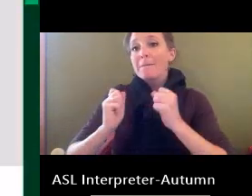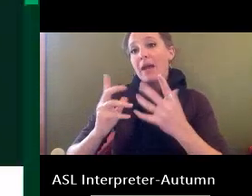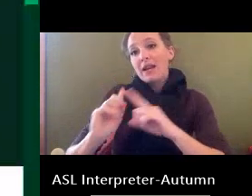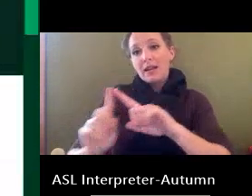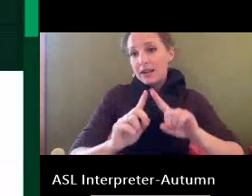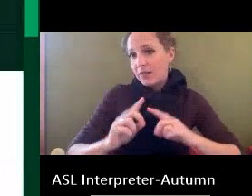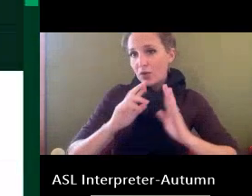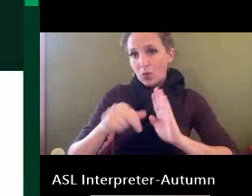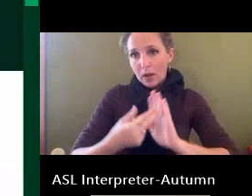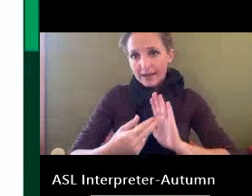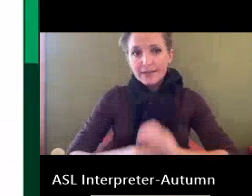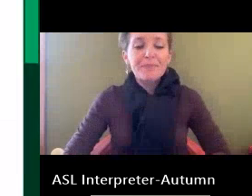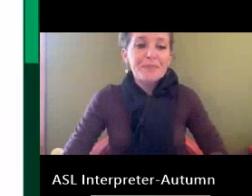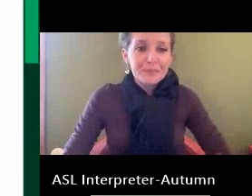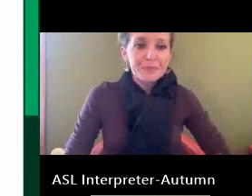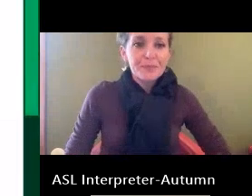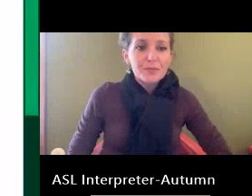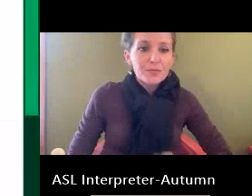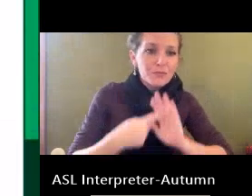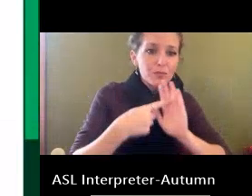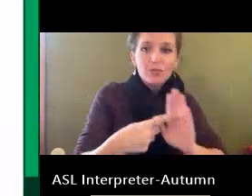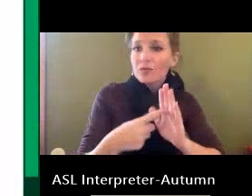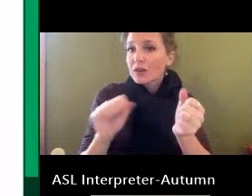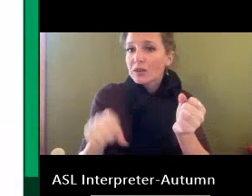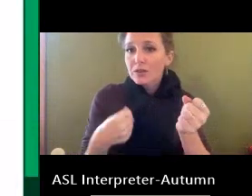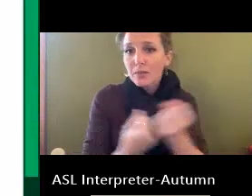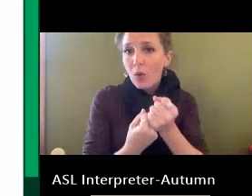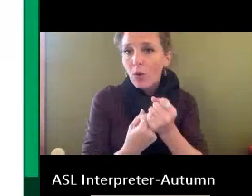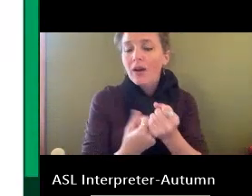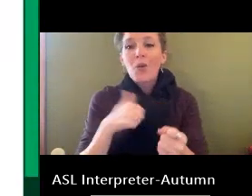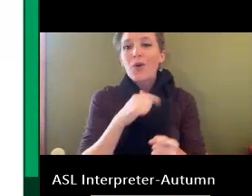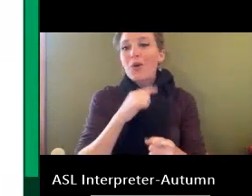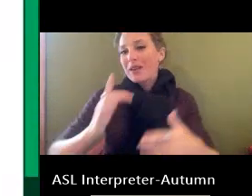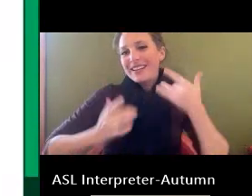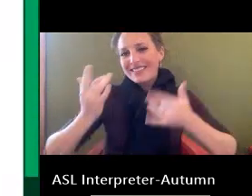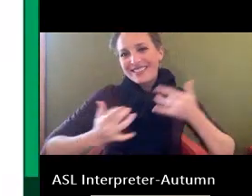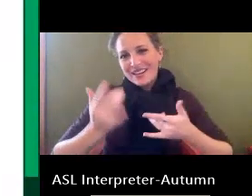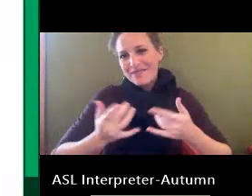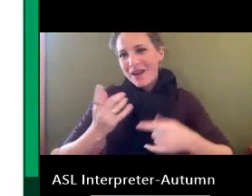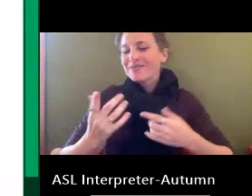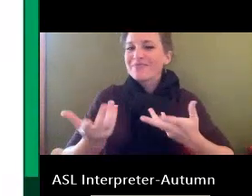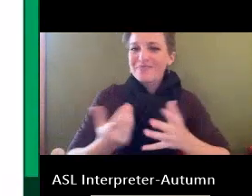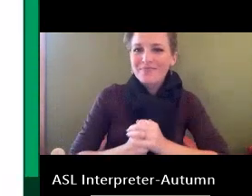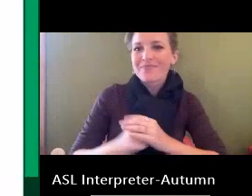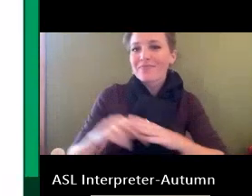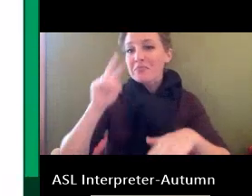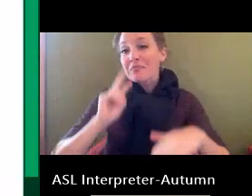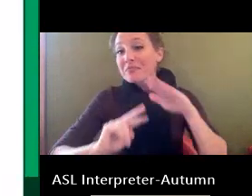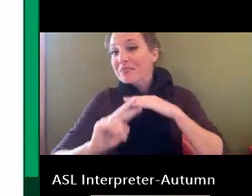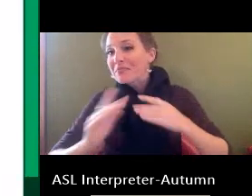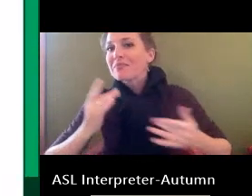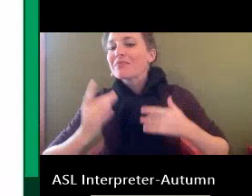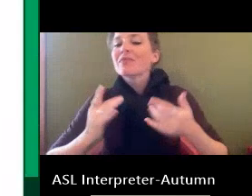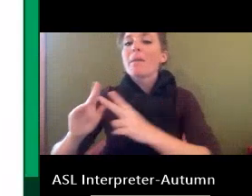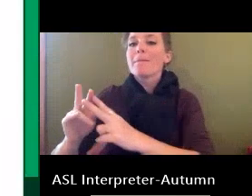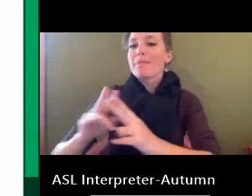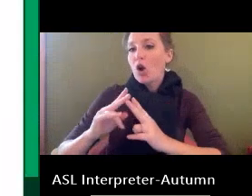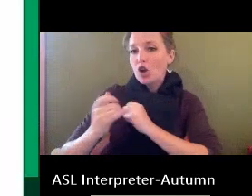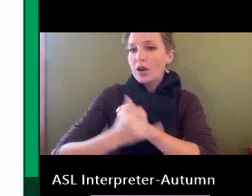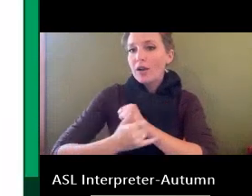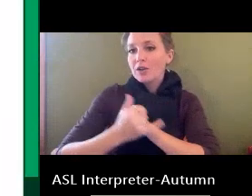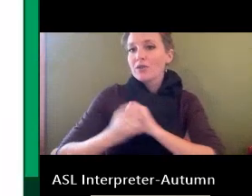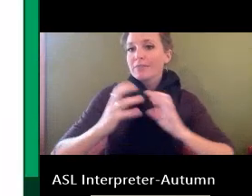Just to showcase the support that we are very excited and proud of, and looking forward to working with our partner countries on